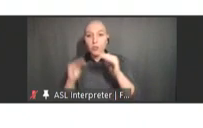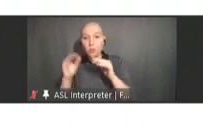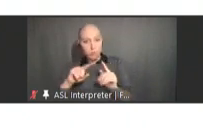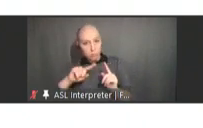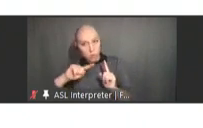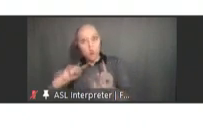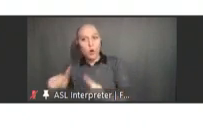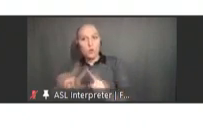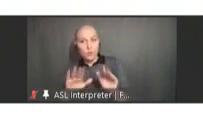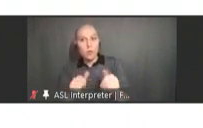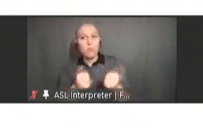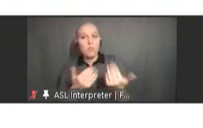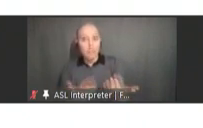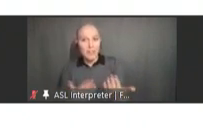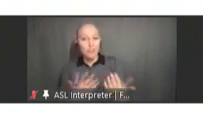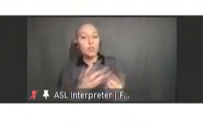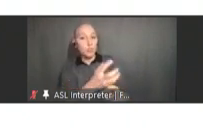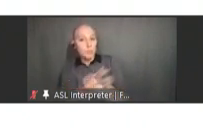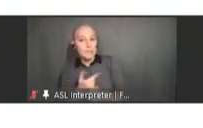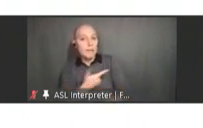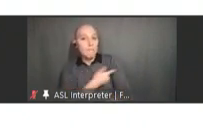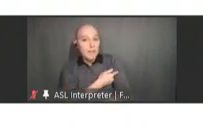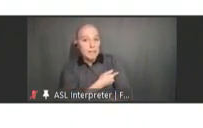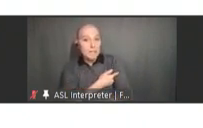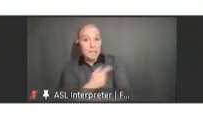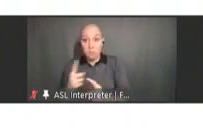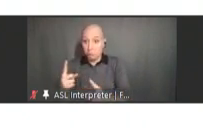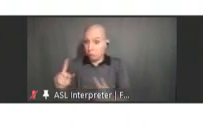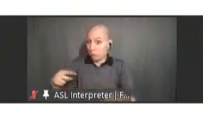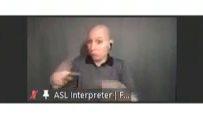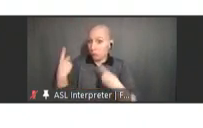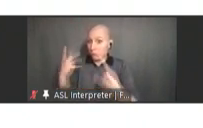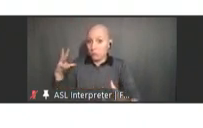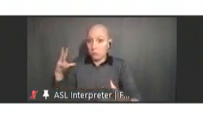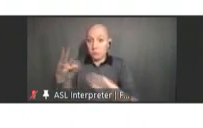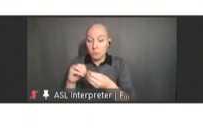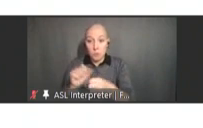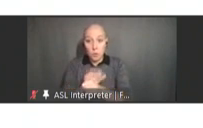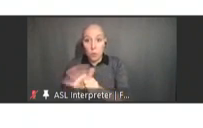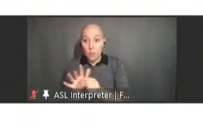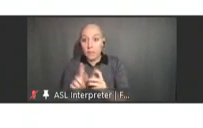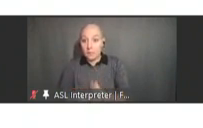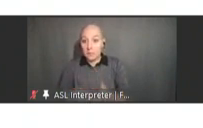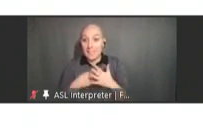overdue that were missed since this public health crisis began.